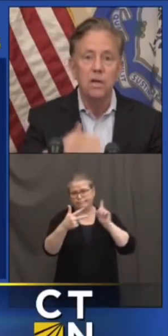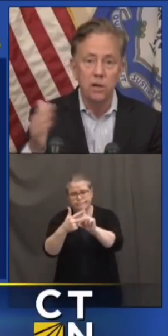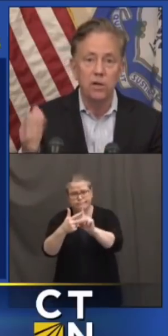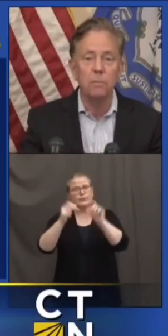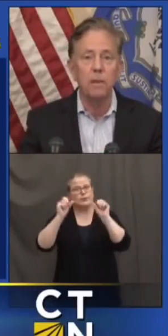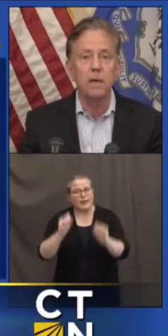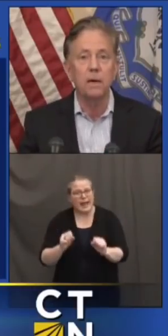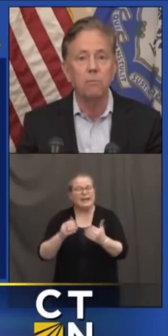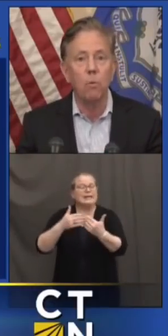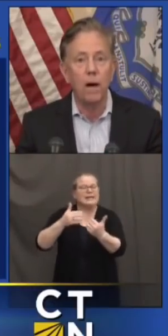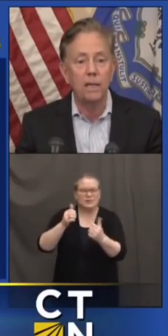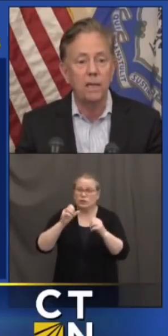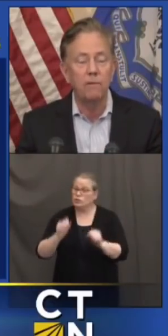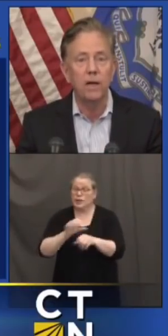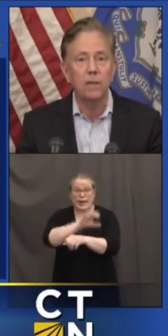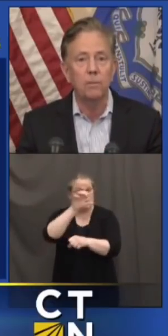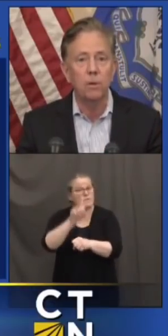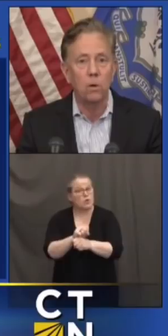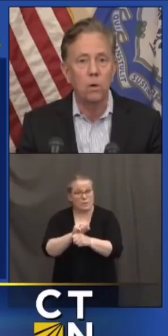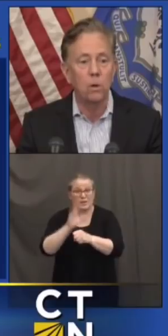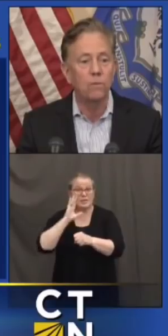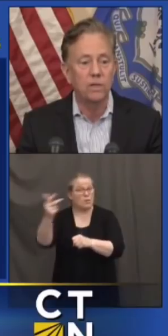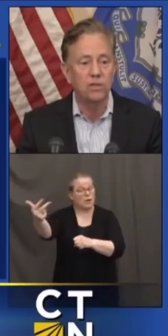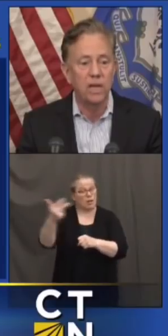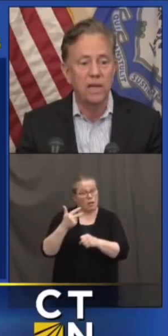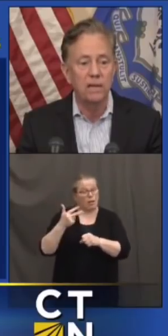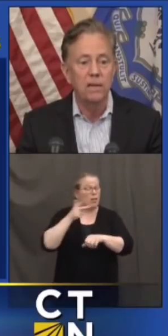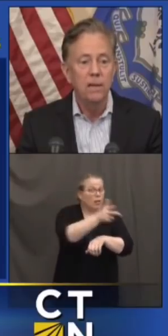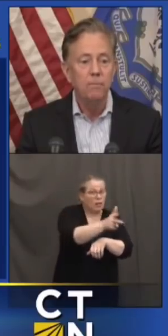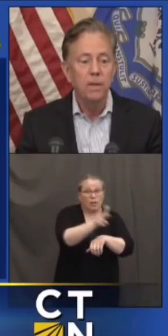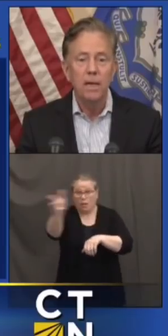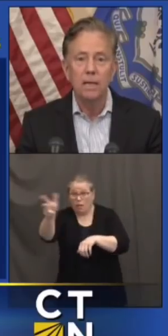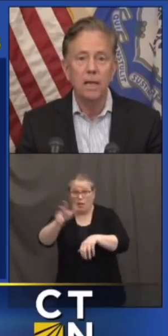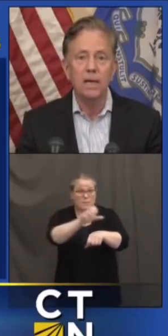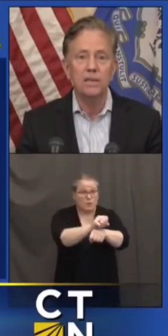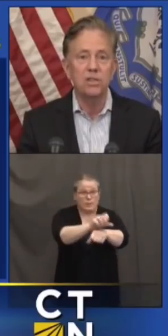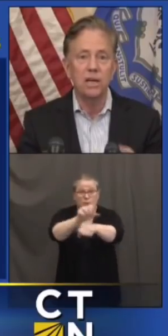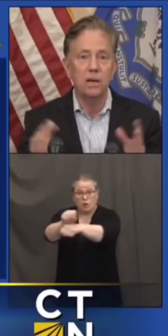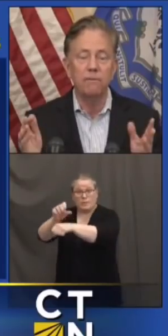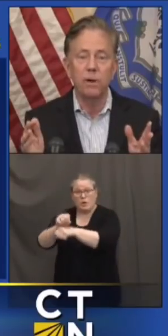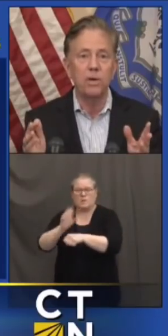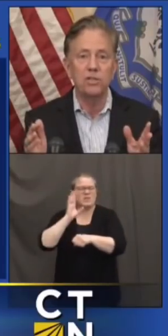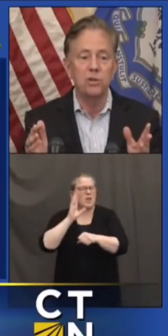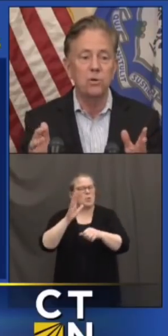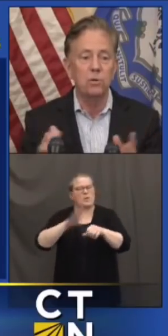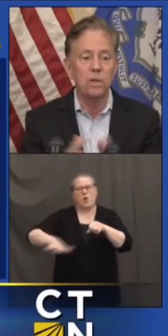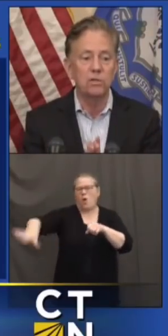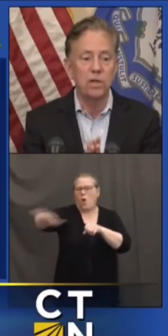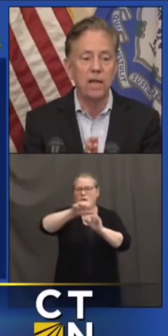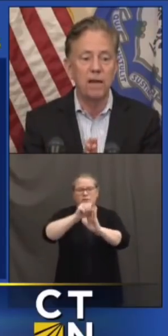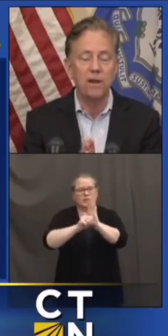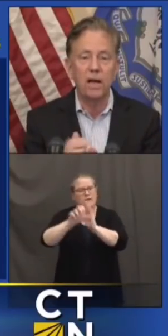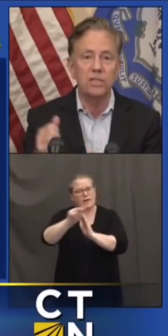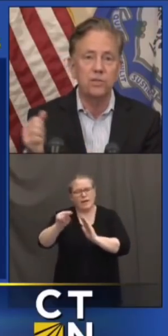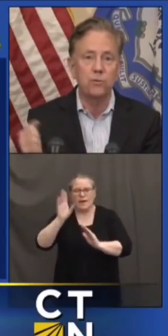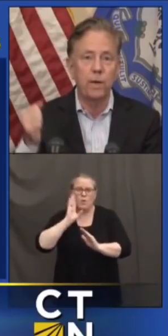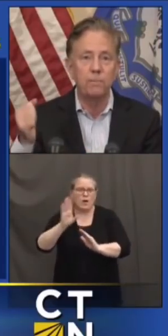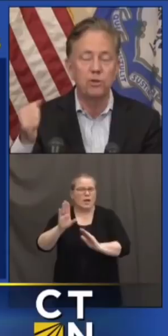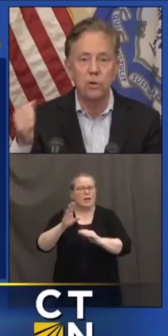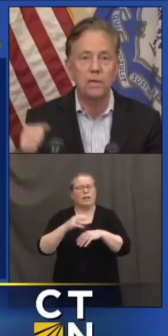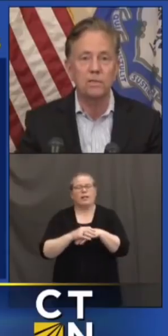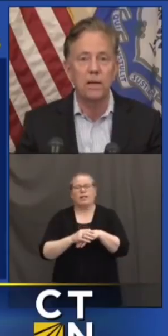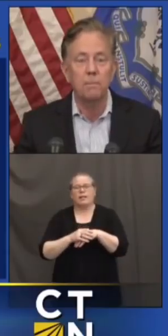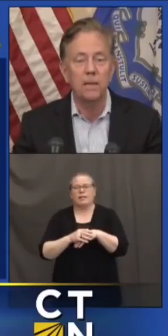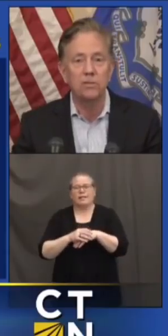easier. They're going to be widely available all over the state. And like I said, very soon there's going to have an ice